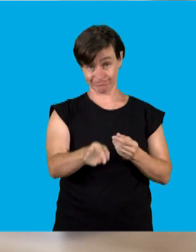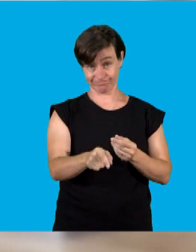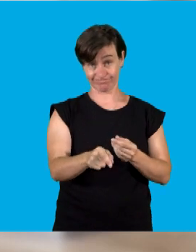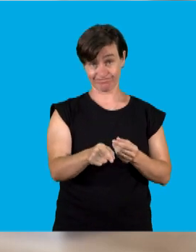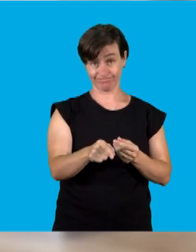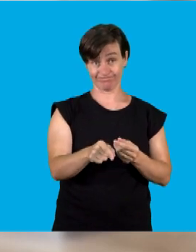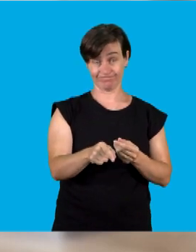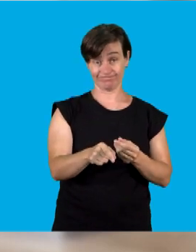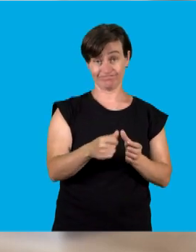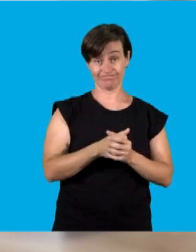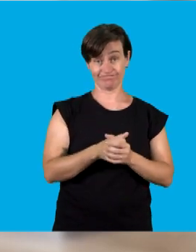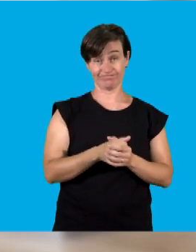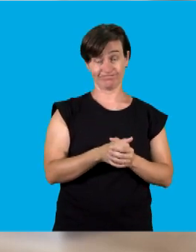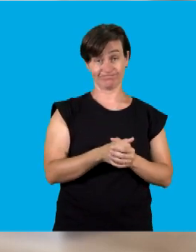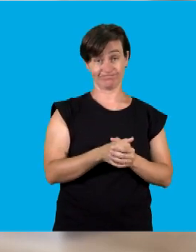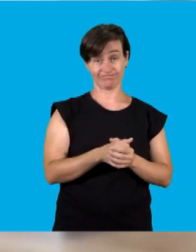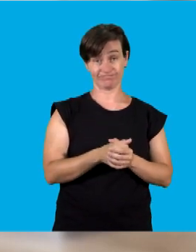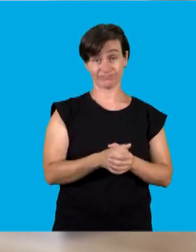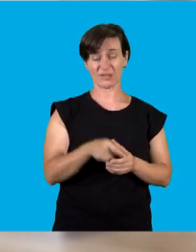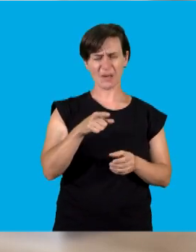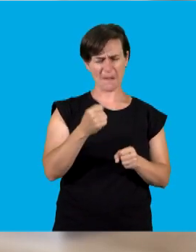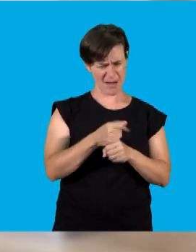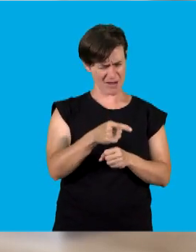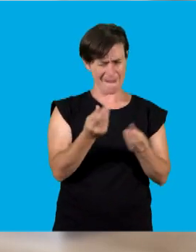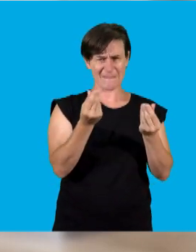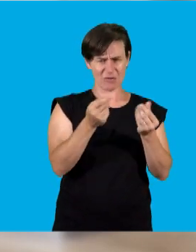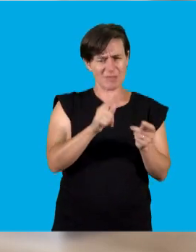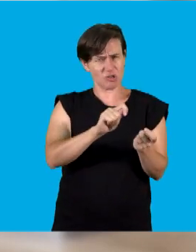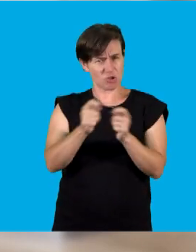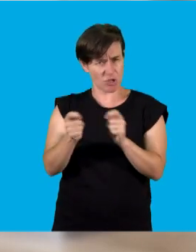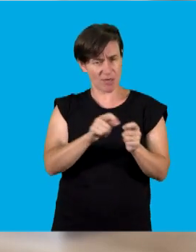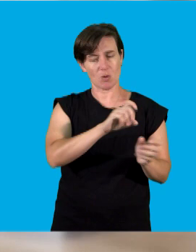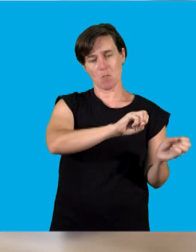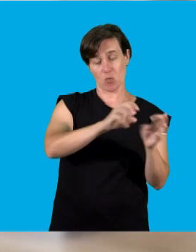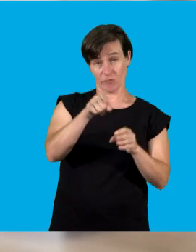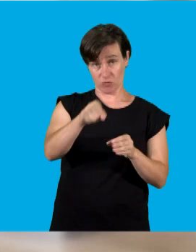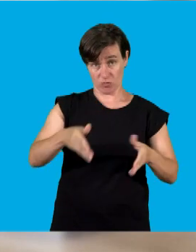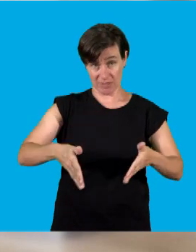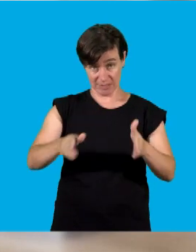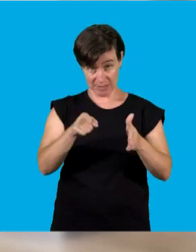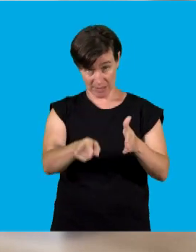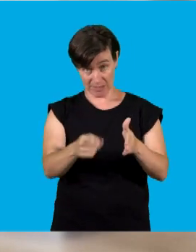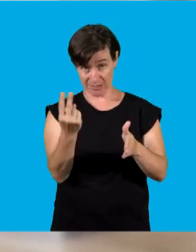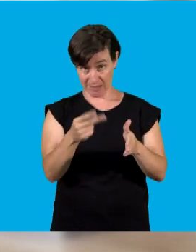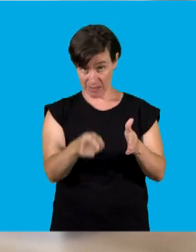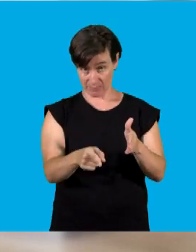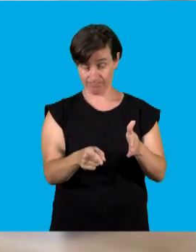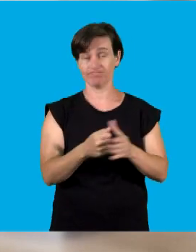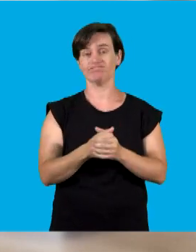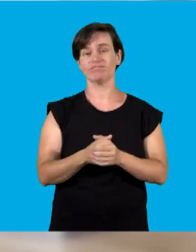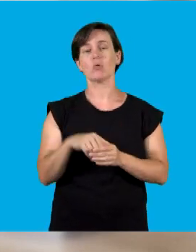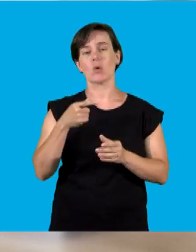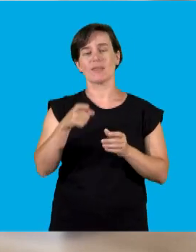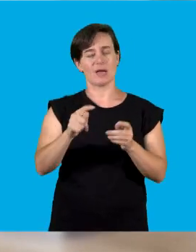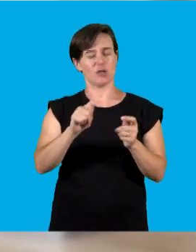after extraction of those raw materials, in order for those raw materials to be changed, they have to be moved to another sector, which is the secondary sector, whereby they